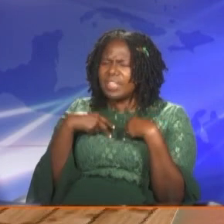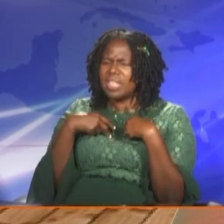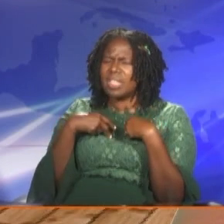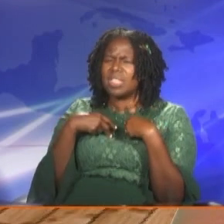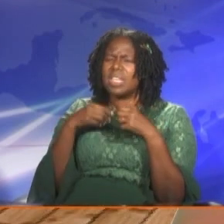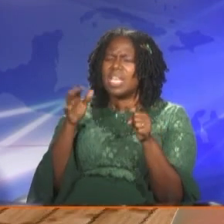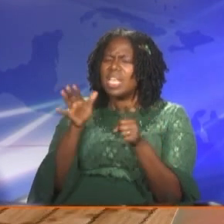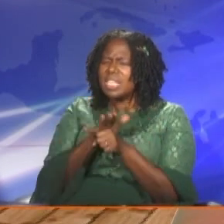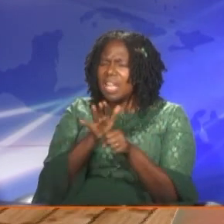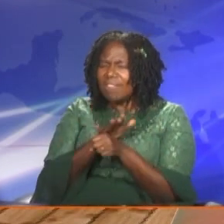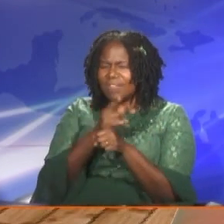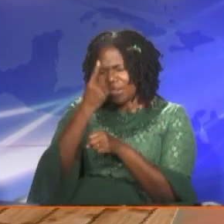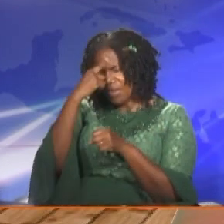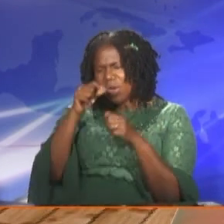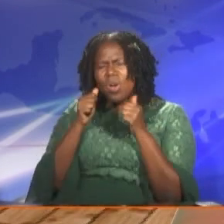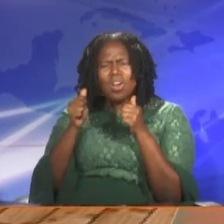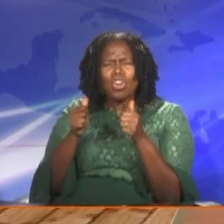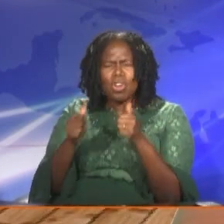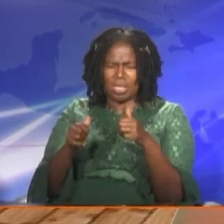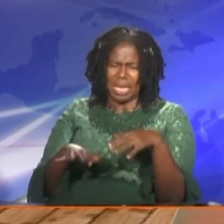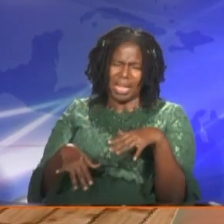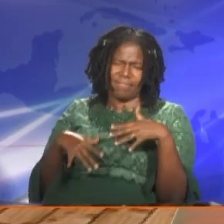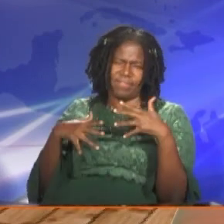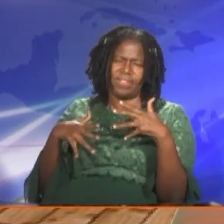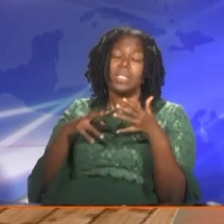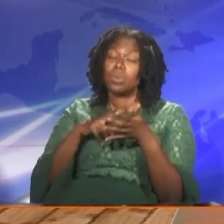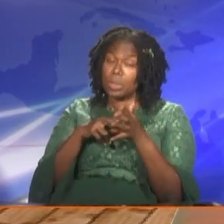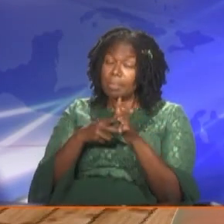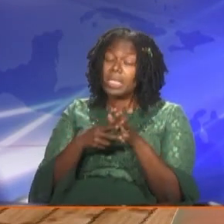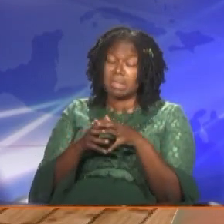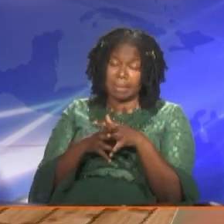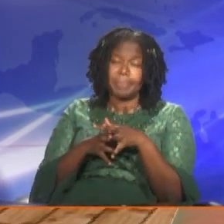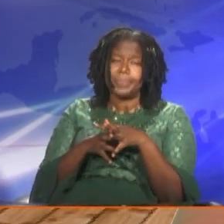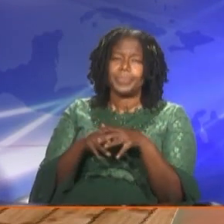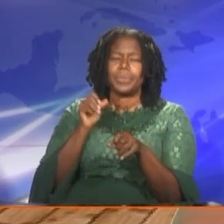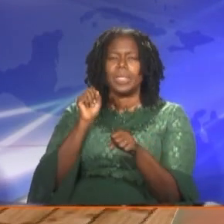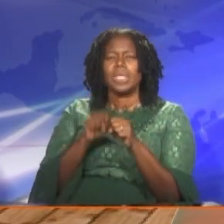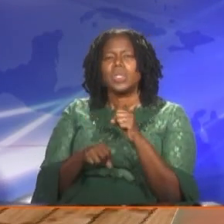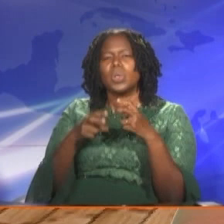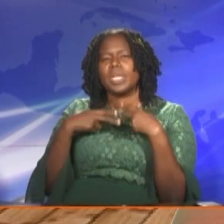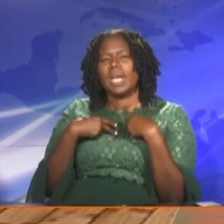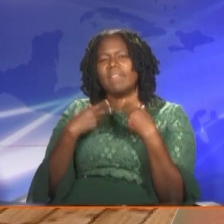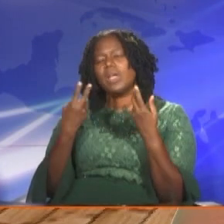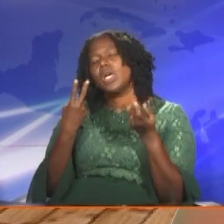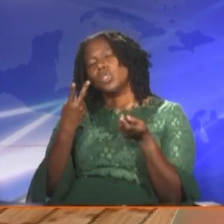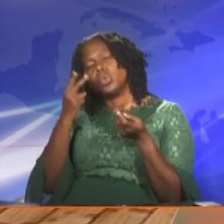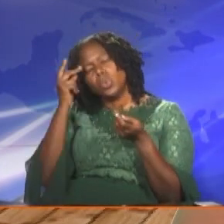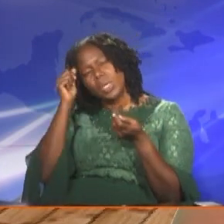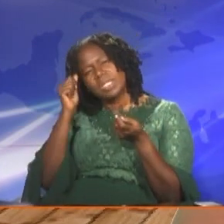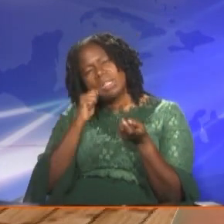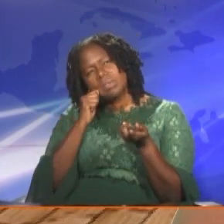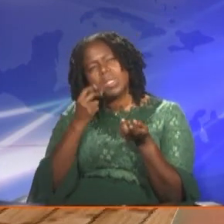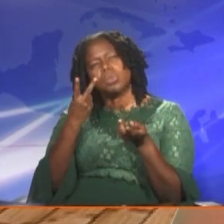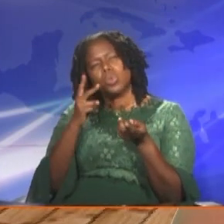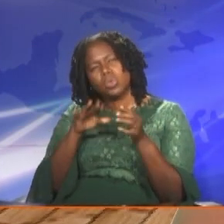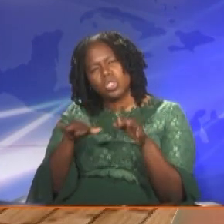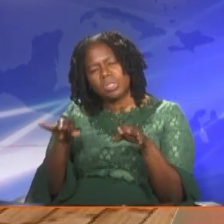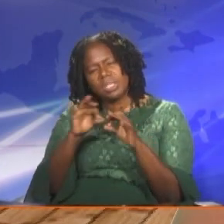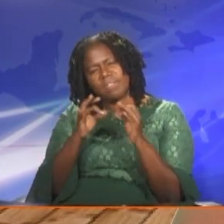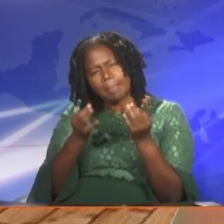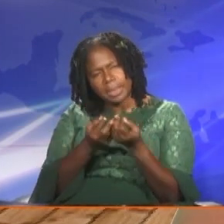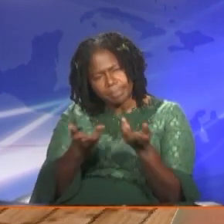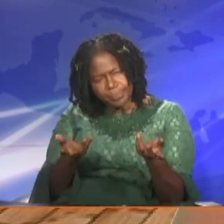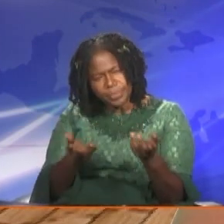to adults. So I'll just use an example. In a family, there are 2 adults and 2 children experiencing